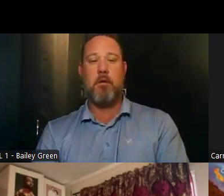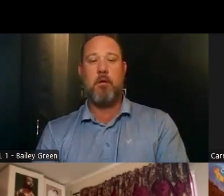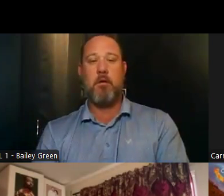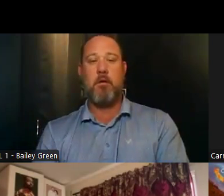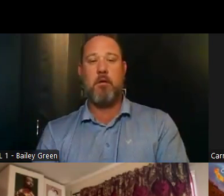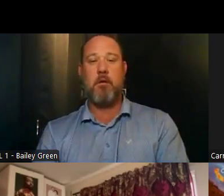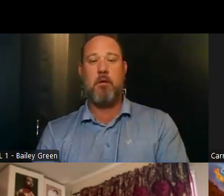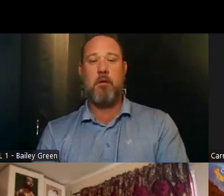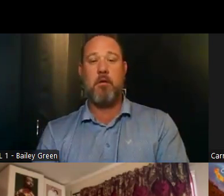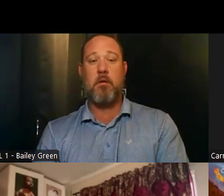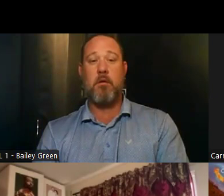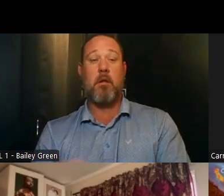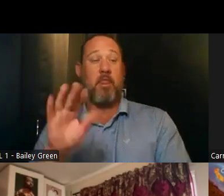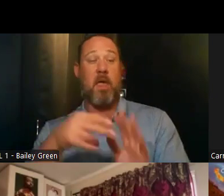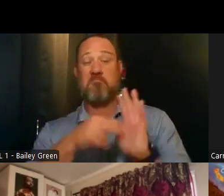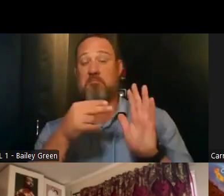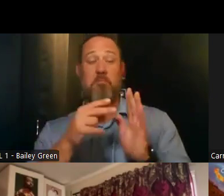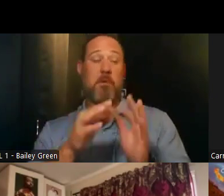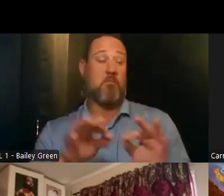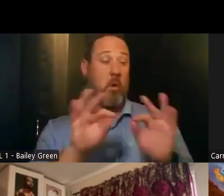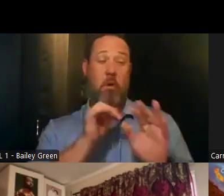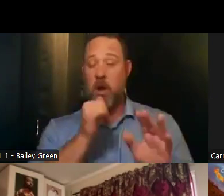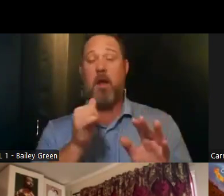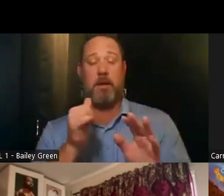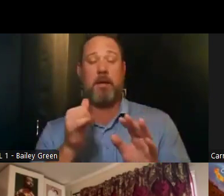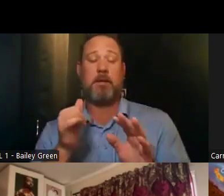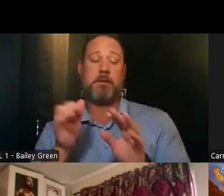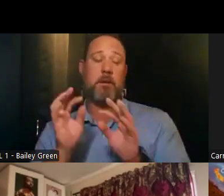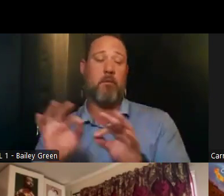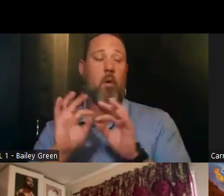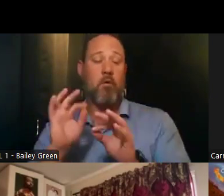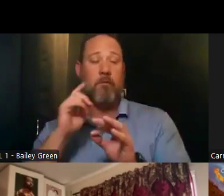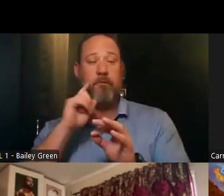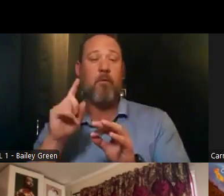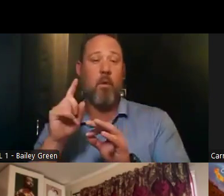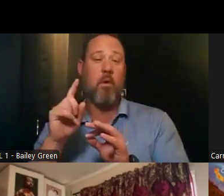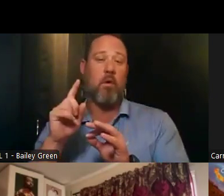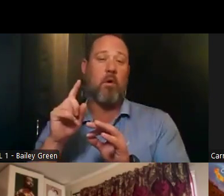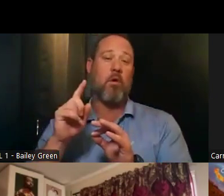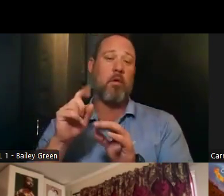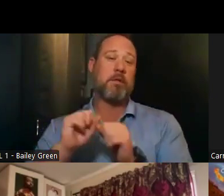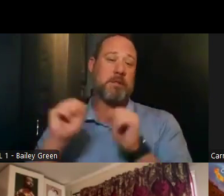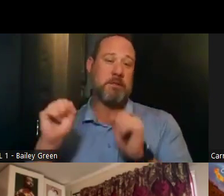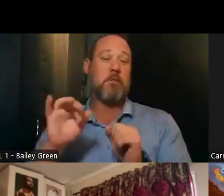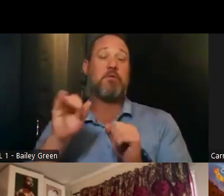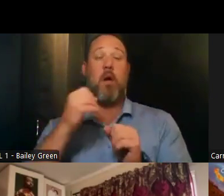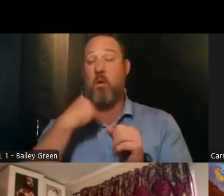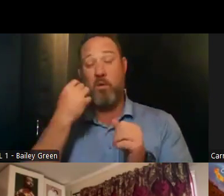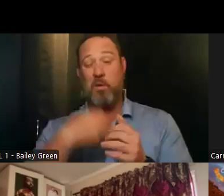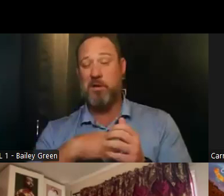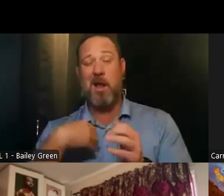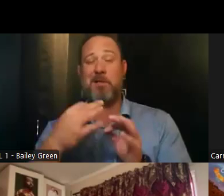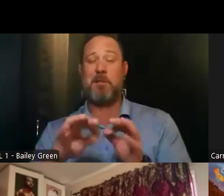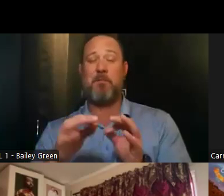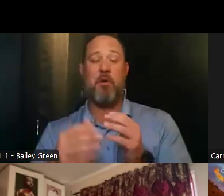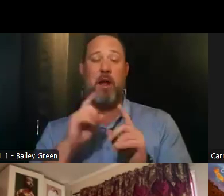is important to you or not, it's one worth making. But I wish I had a simpler, easier answer there, Sarah,